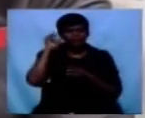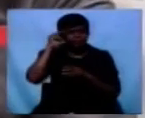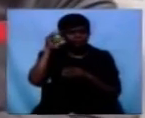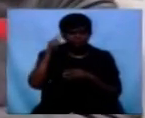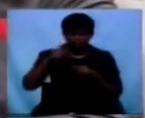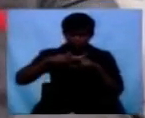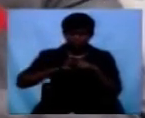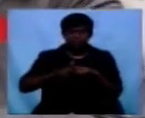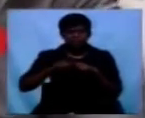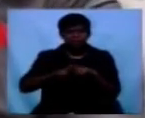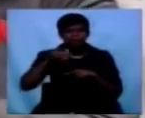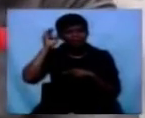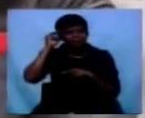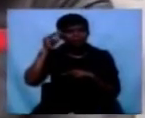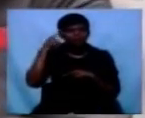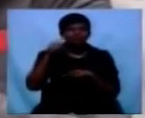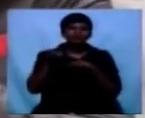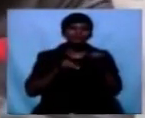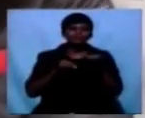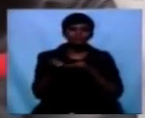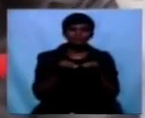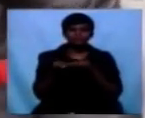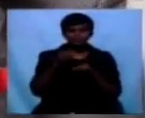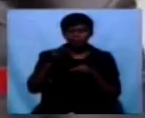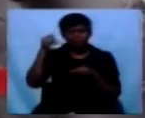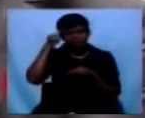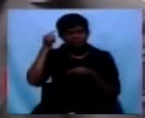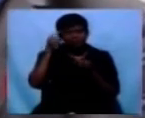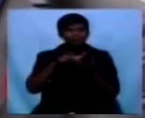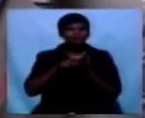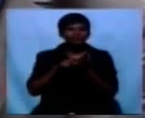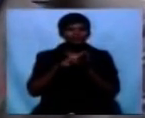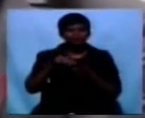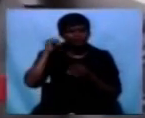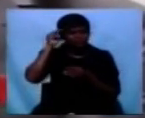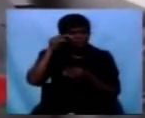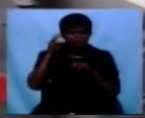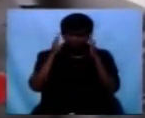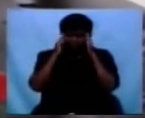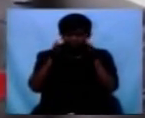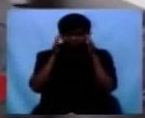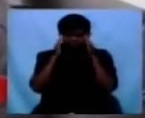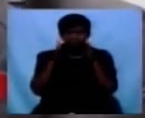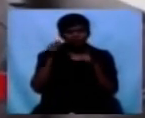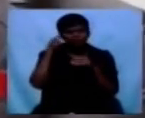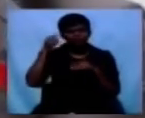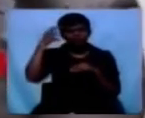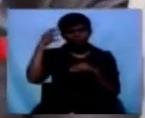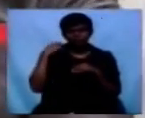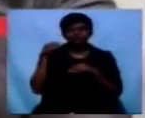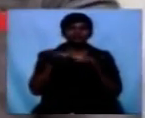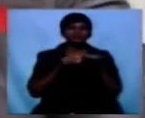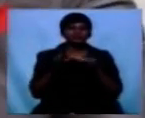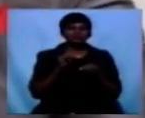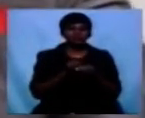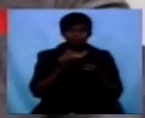maintenance. Let's have a ministry dedicated for management of government transport. Let's have a ministry dedicated for office management. Our